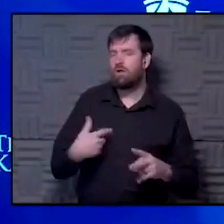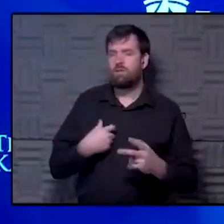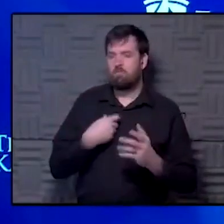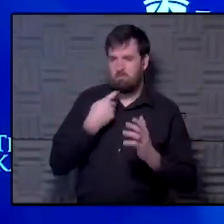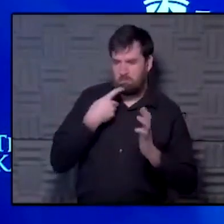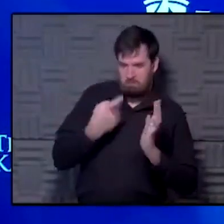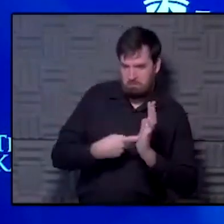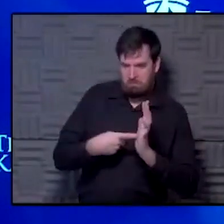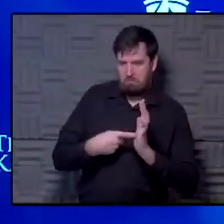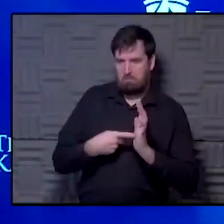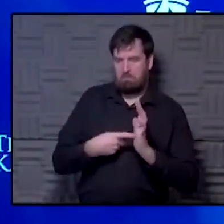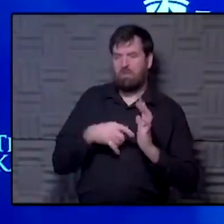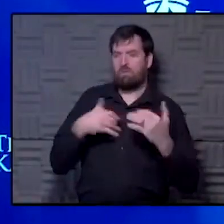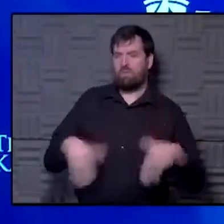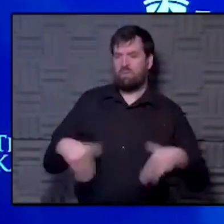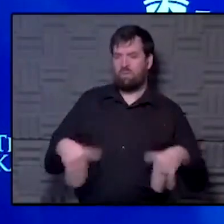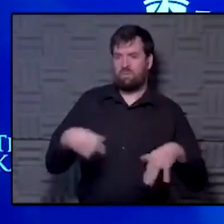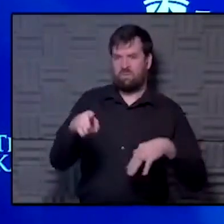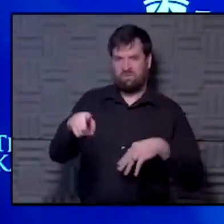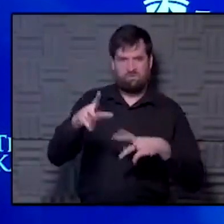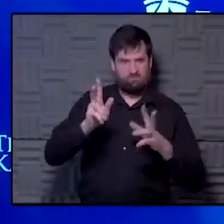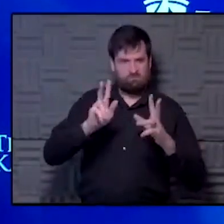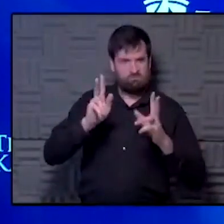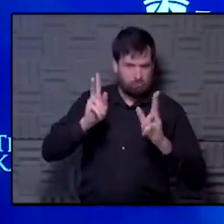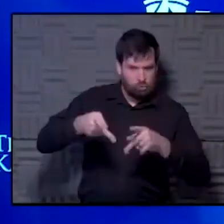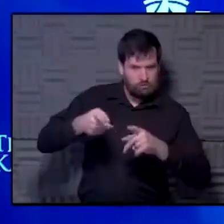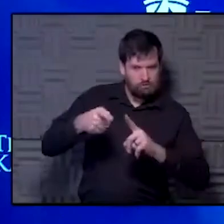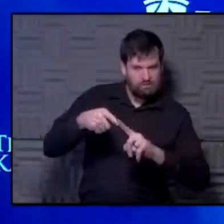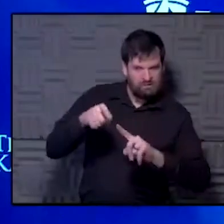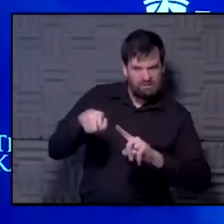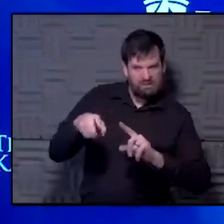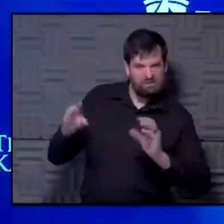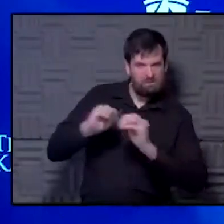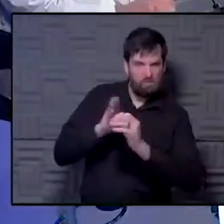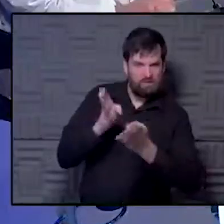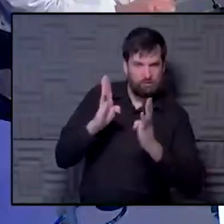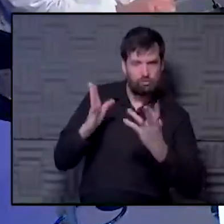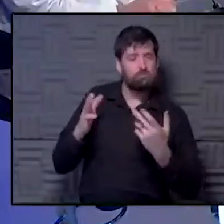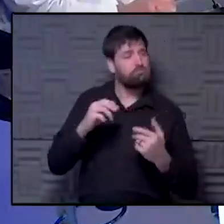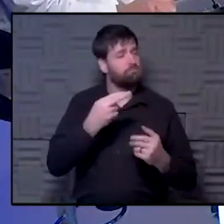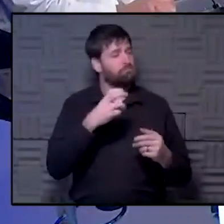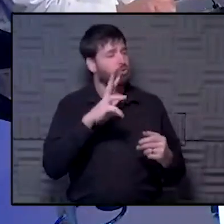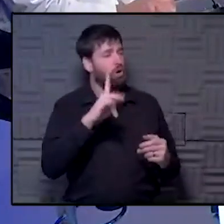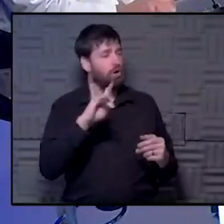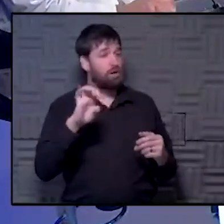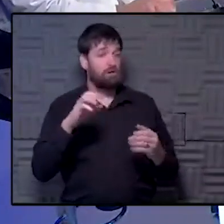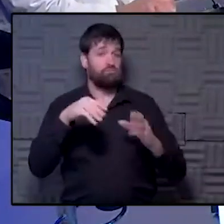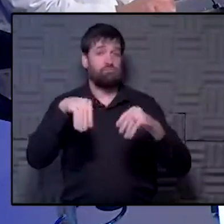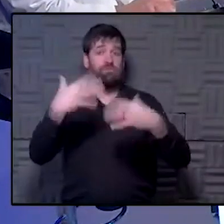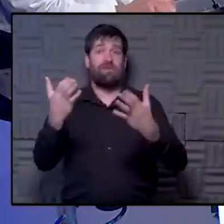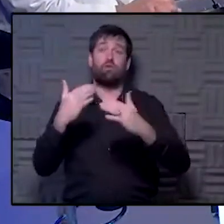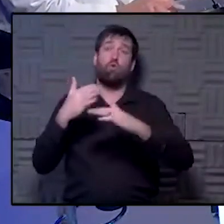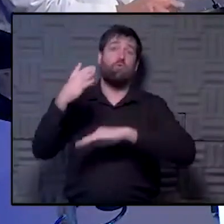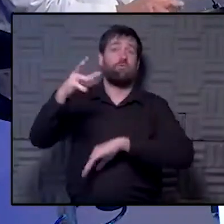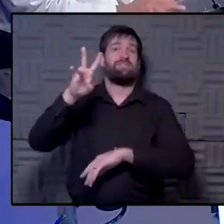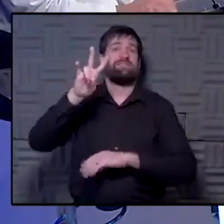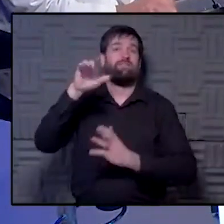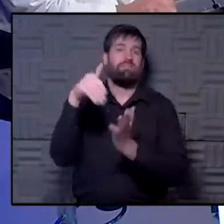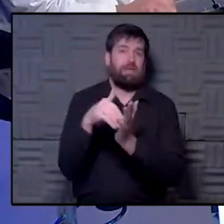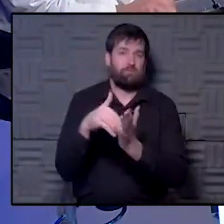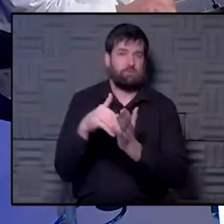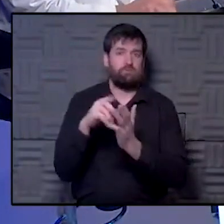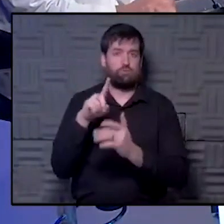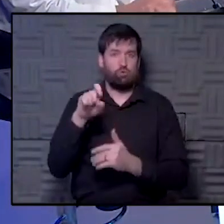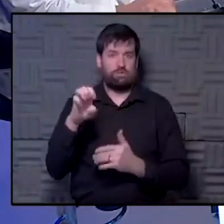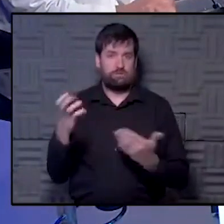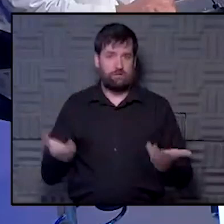trigger you to feel like, oh my goodness, this person needs a little bit more attention? You bet. So, Hawkeye, we've given over 7,000 doses of vaccine here in the health system,